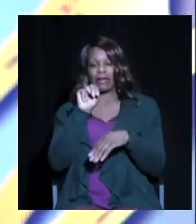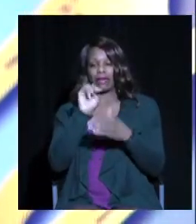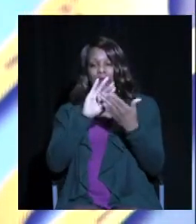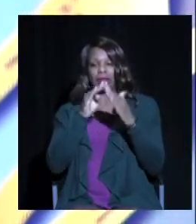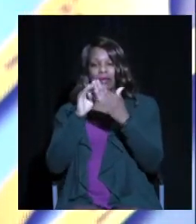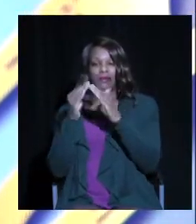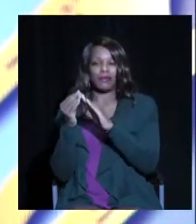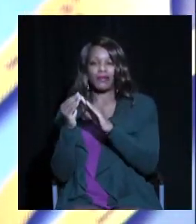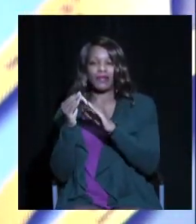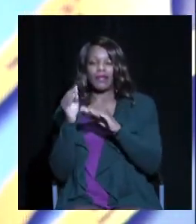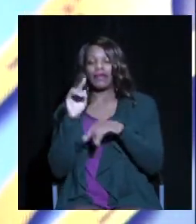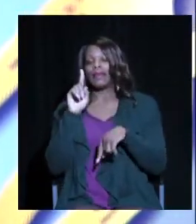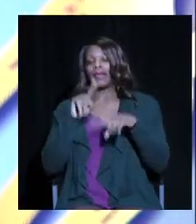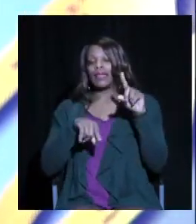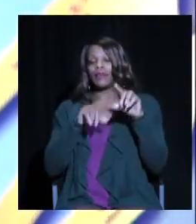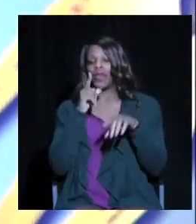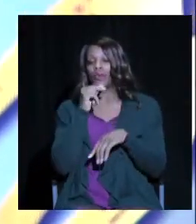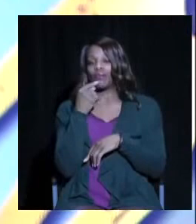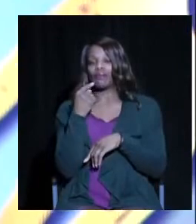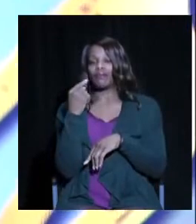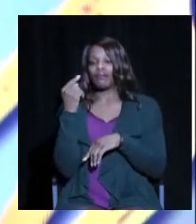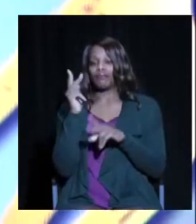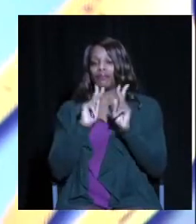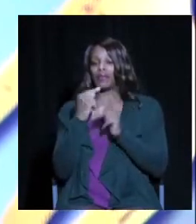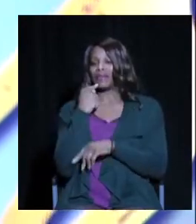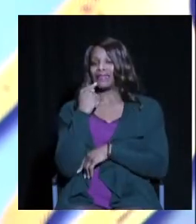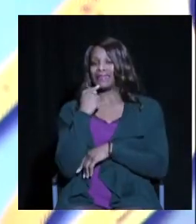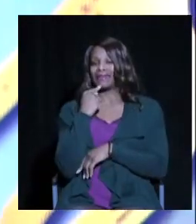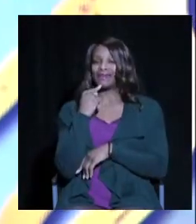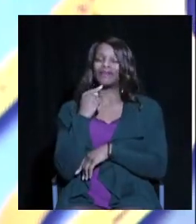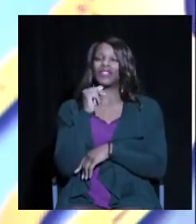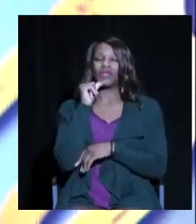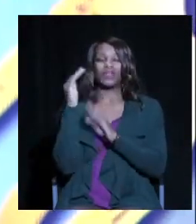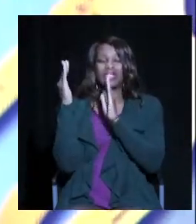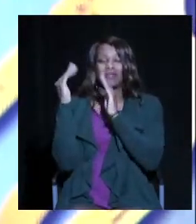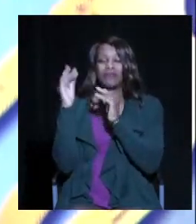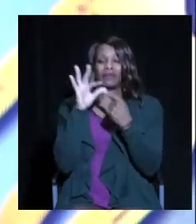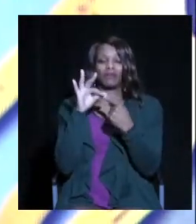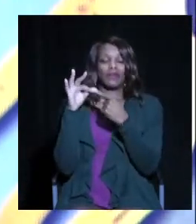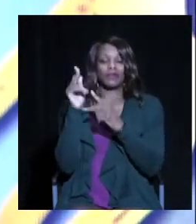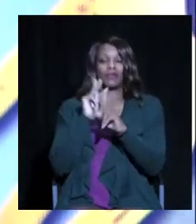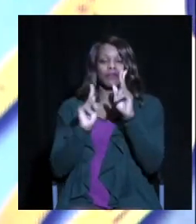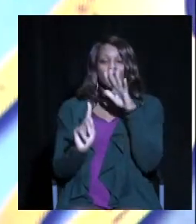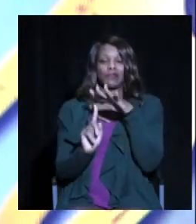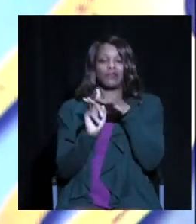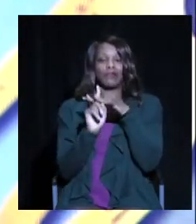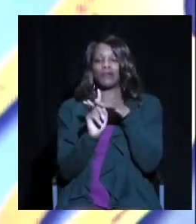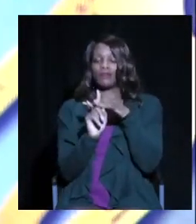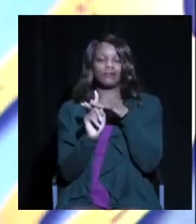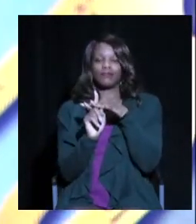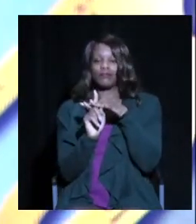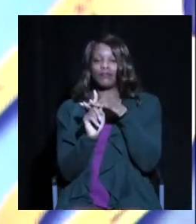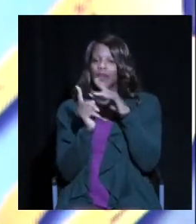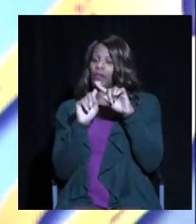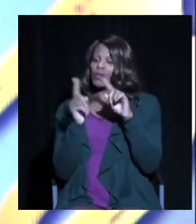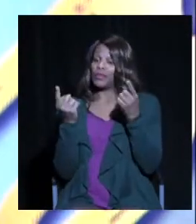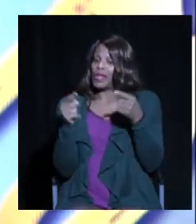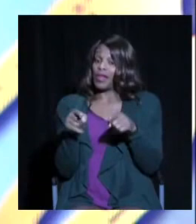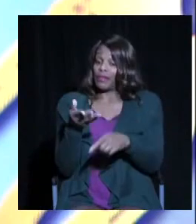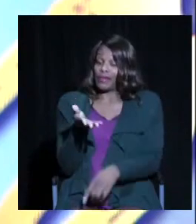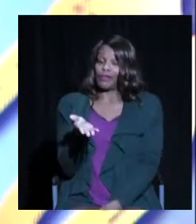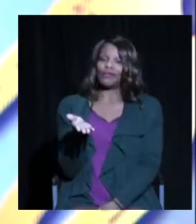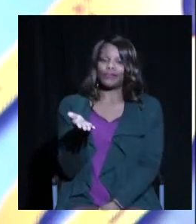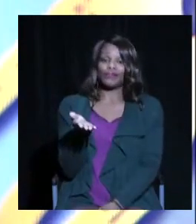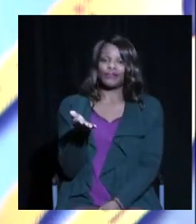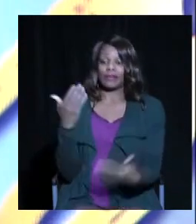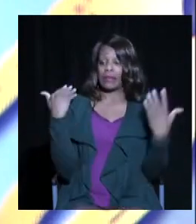who they're saying that he is. This is not a place where you even expect special people to show up, but that's what's happened right here, is